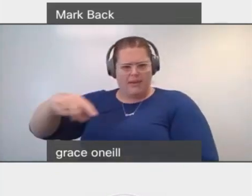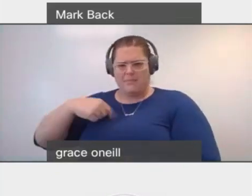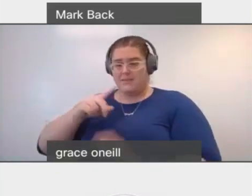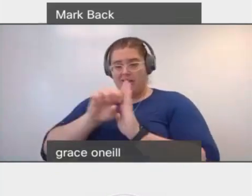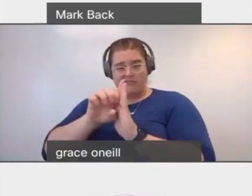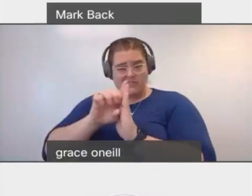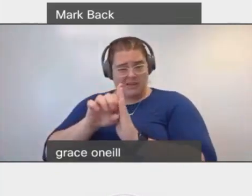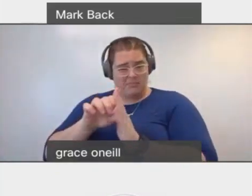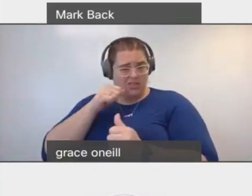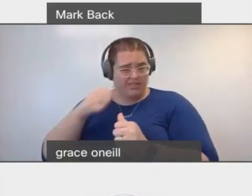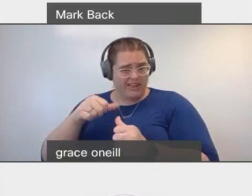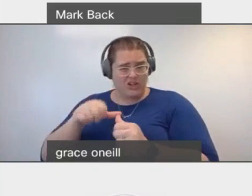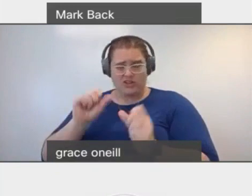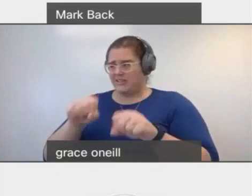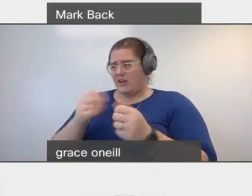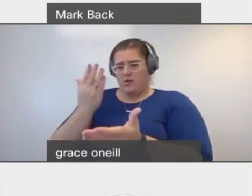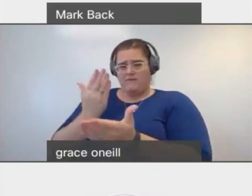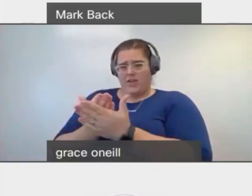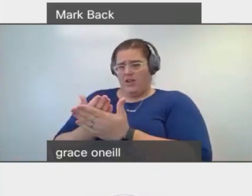Can you verify what is presented?